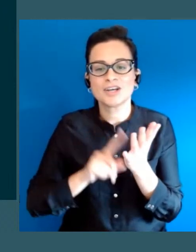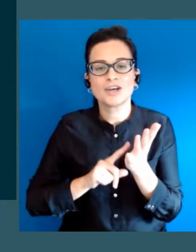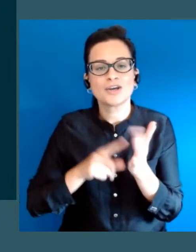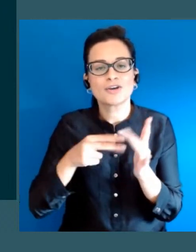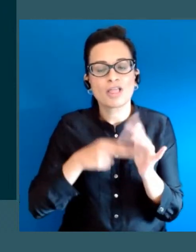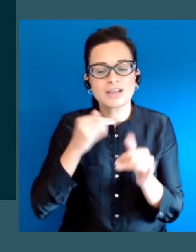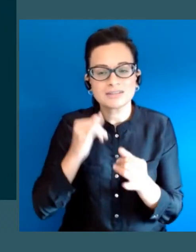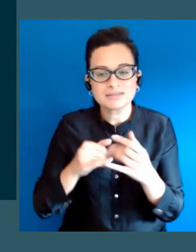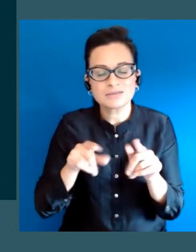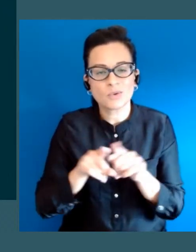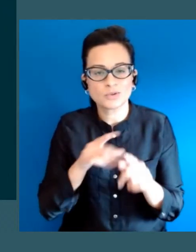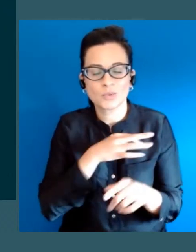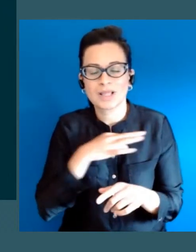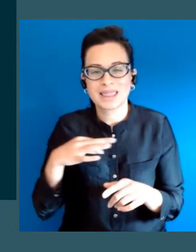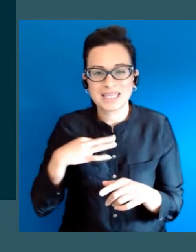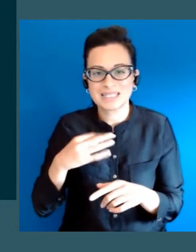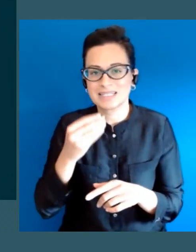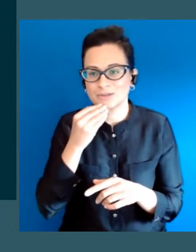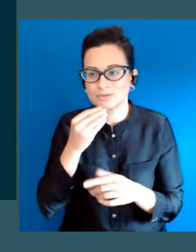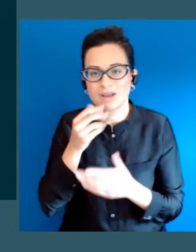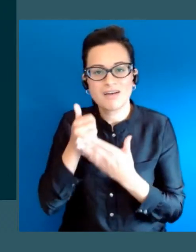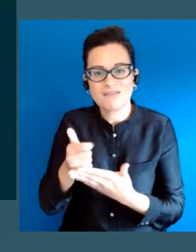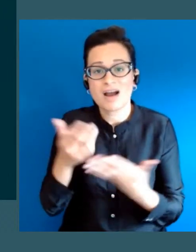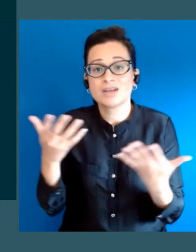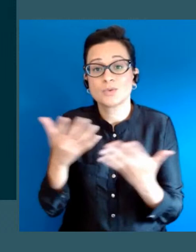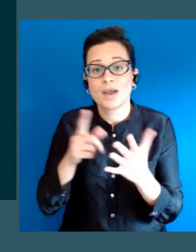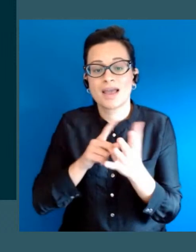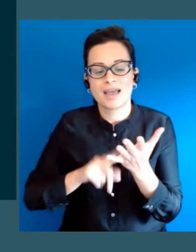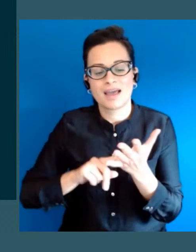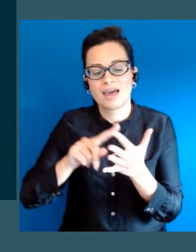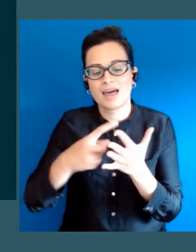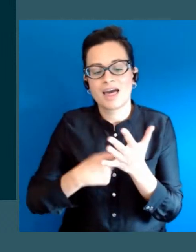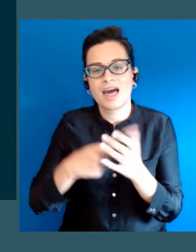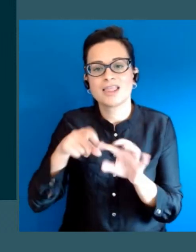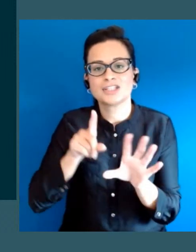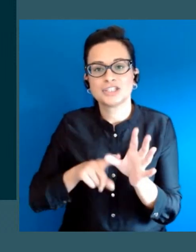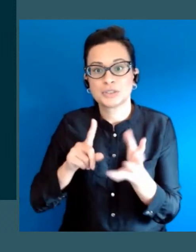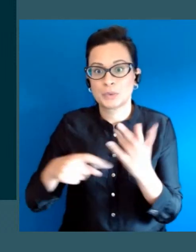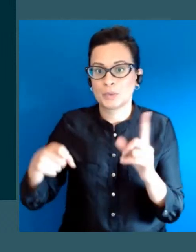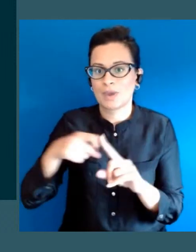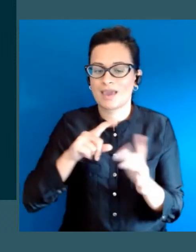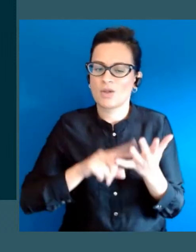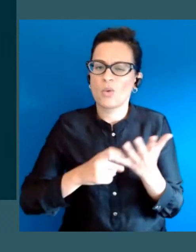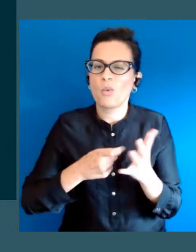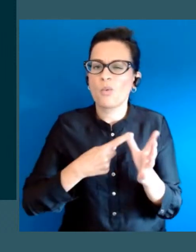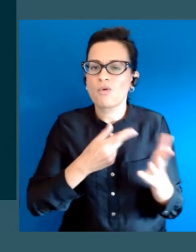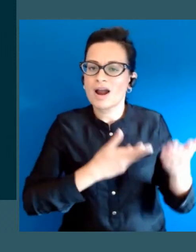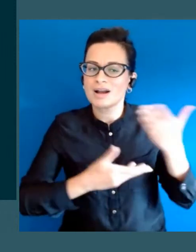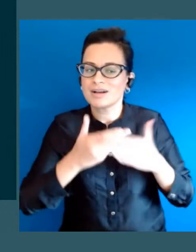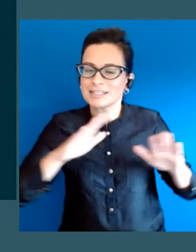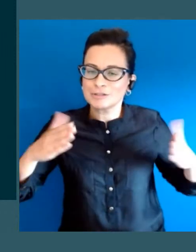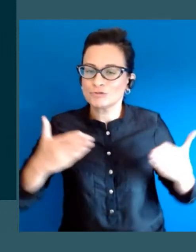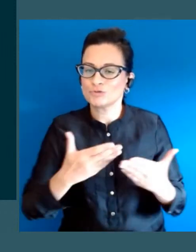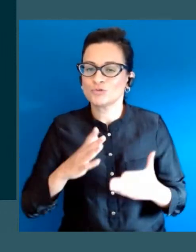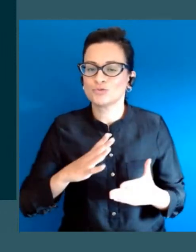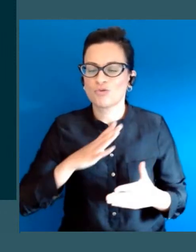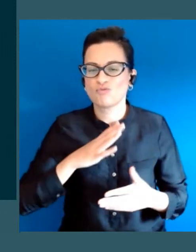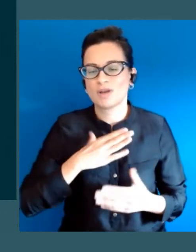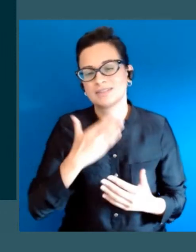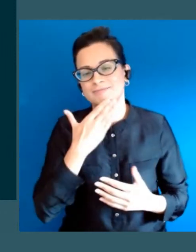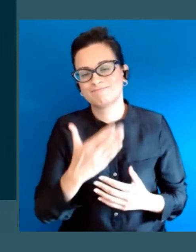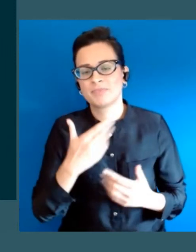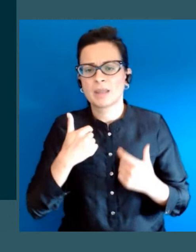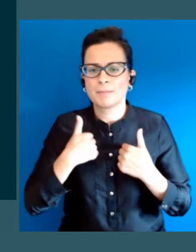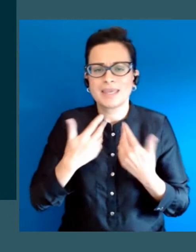clinical dietetic advisor at AllergyUK, and thank you, Laura, for that introduction. So I'm just going to talk this morning about the dietary management of milk